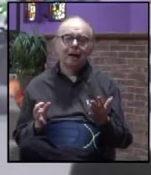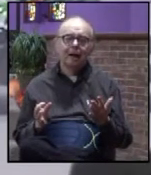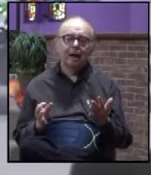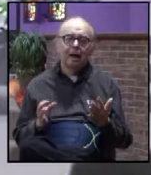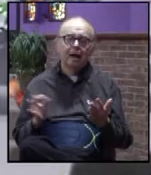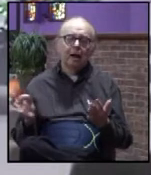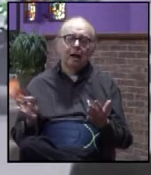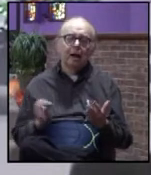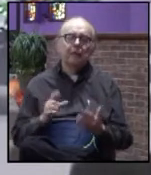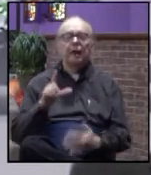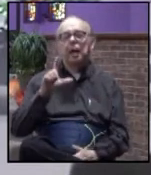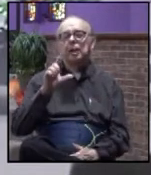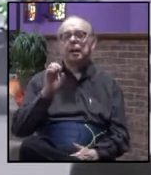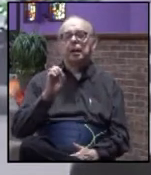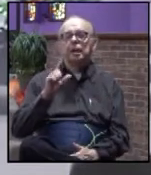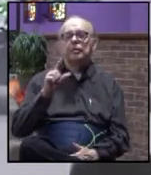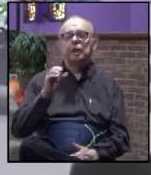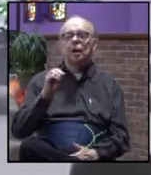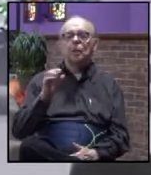of Legos.